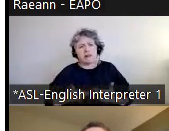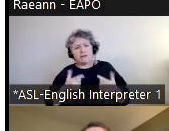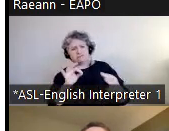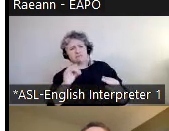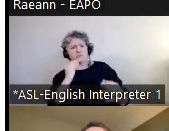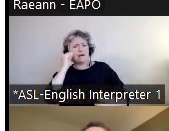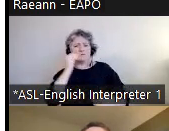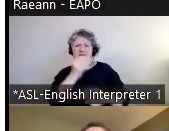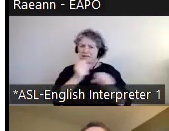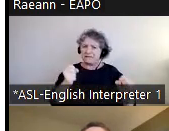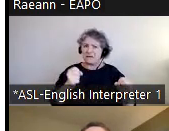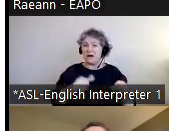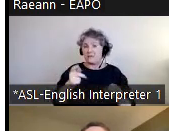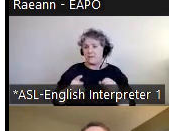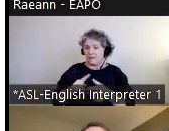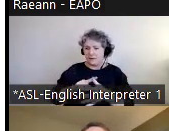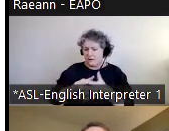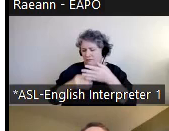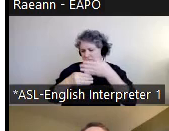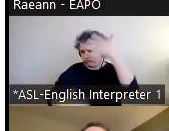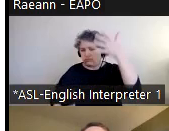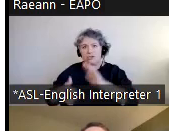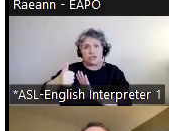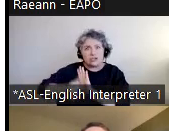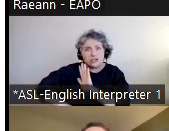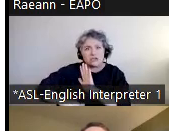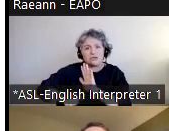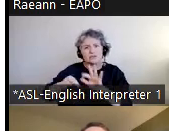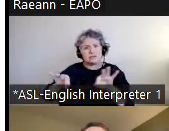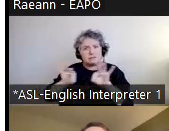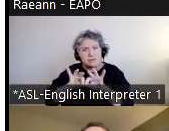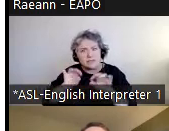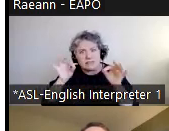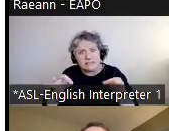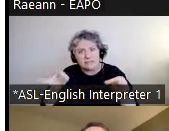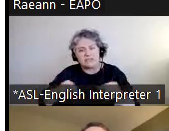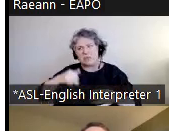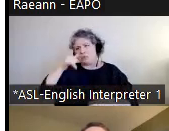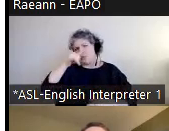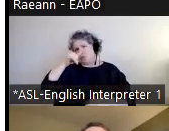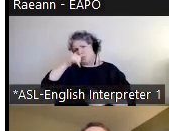people are going to have surgeries and huge decisions that need to be made. So just keep in mind you